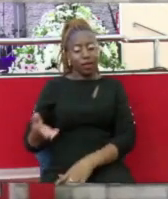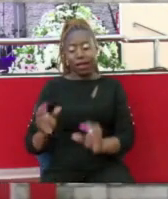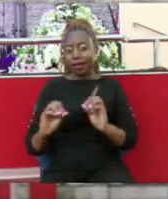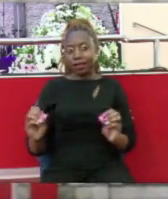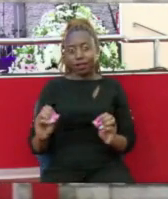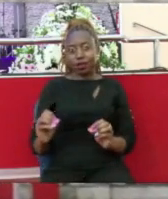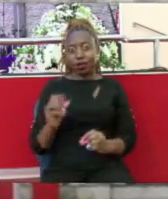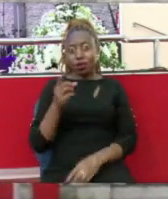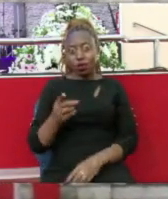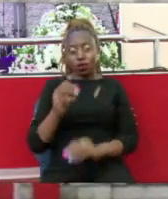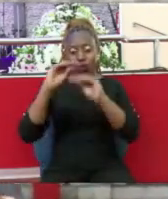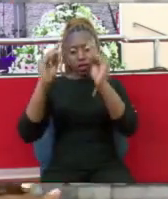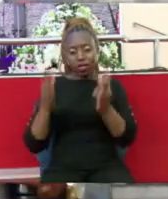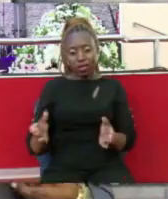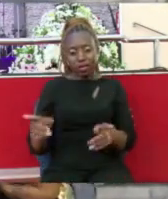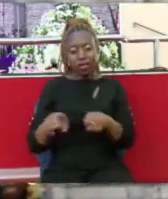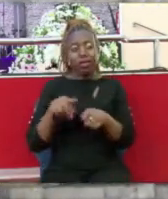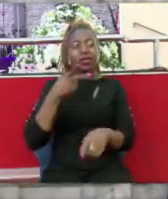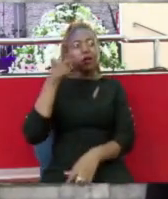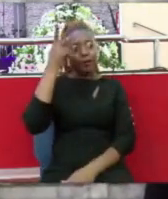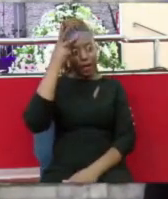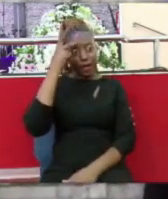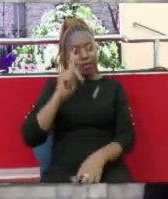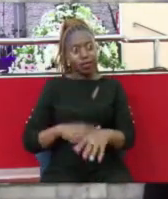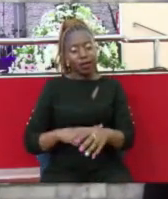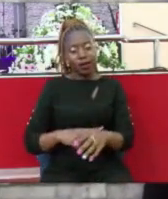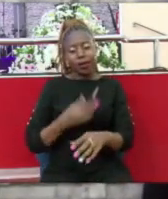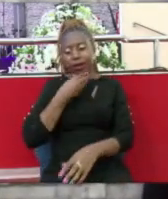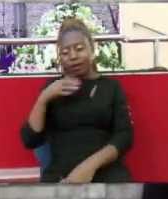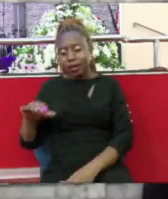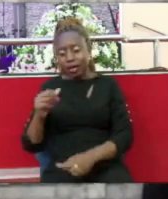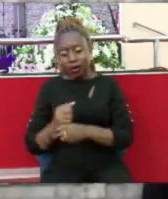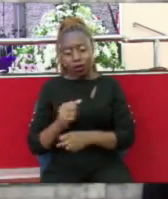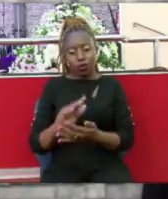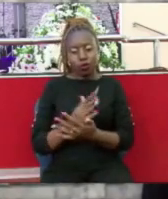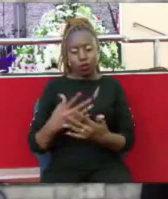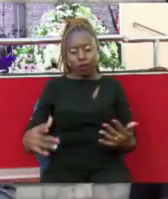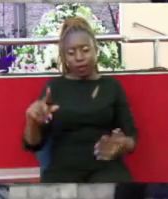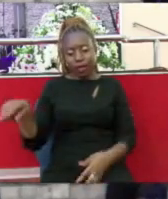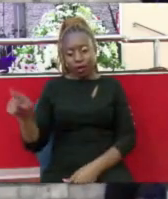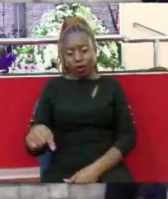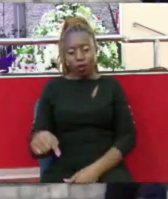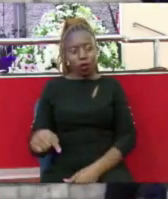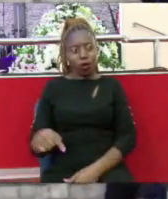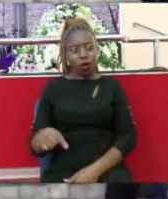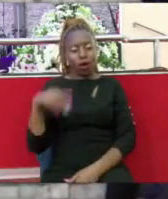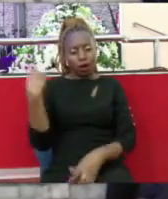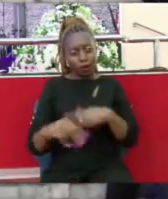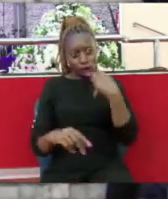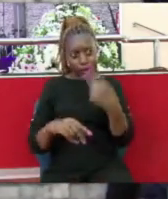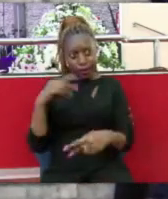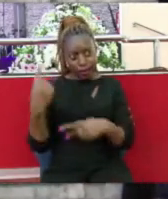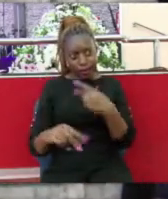When he does something wrong. Akifanya kitu kibaya. Take him aside. Mweke kado kidogo. Pinch him. Na ufinye kidogo. And write in the diary so that I may